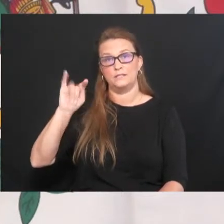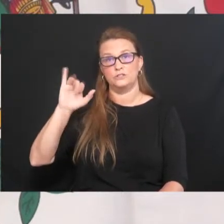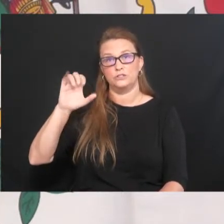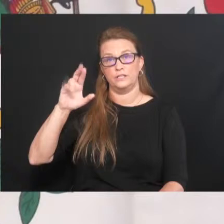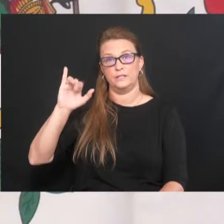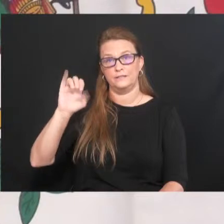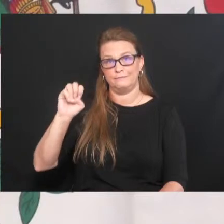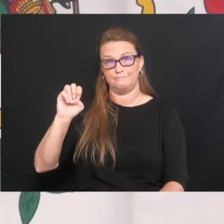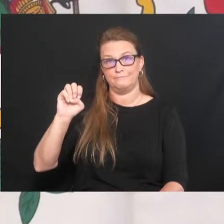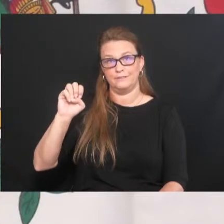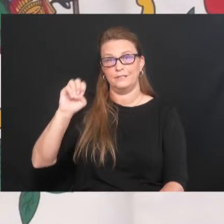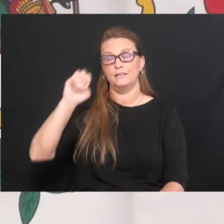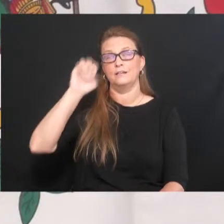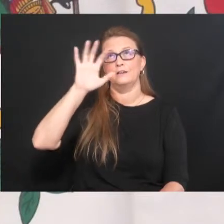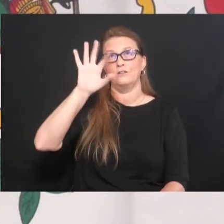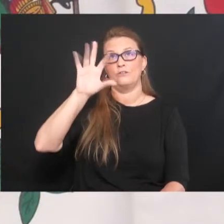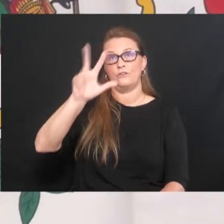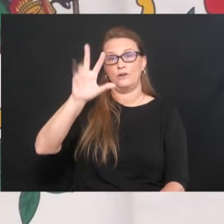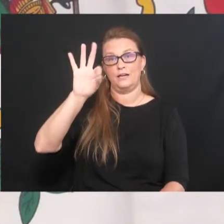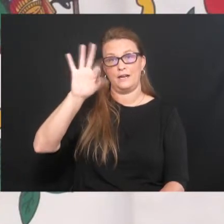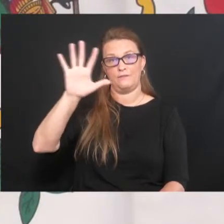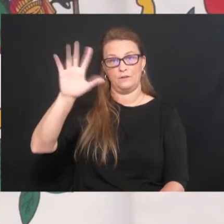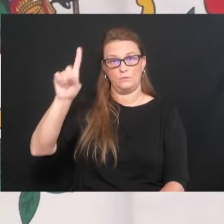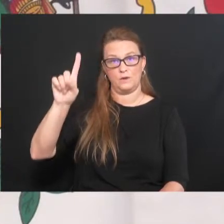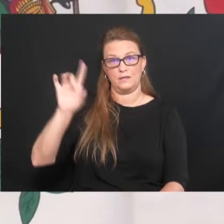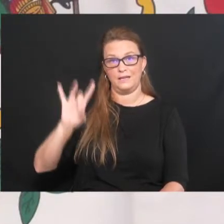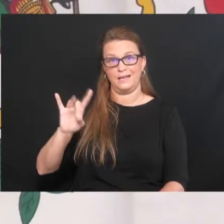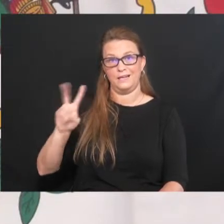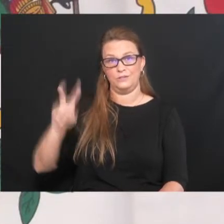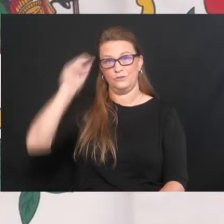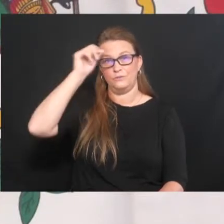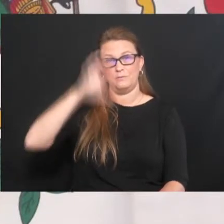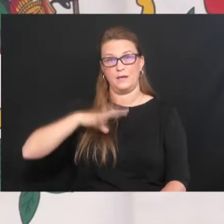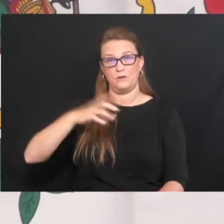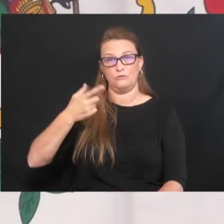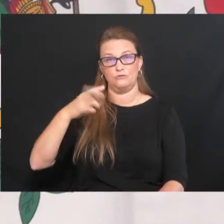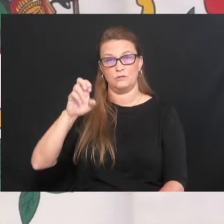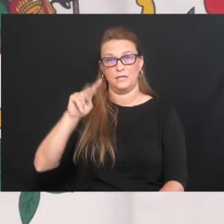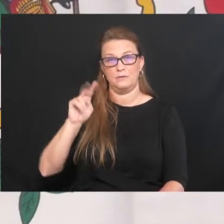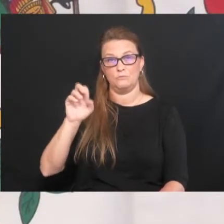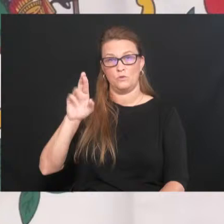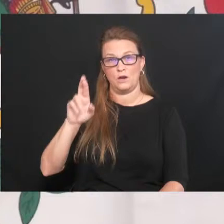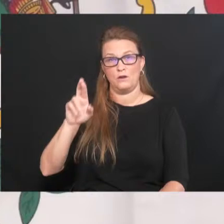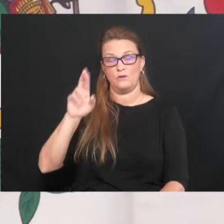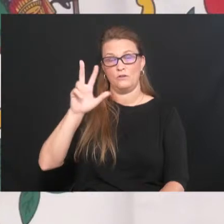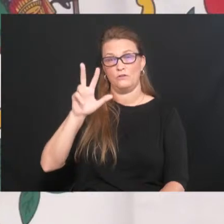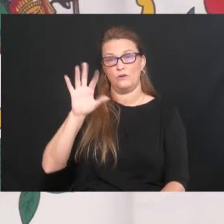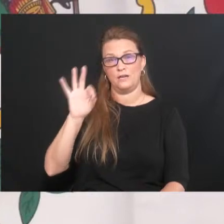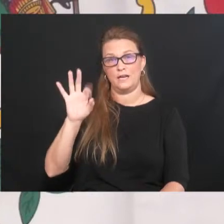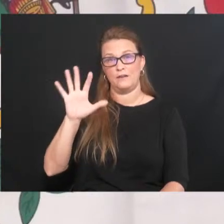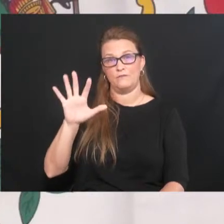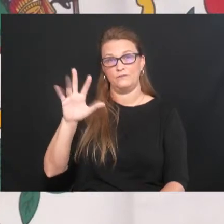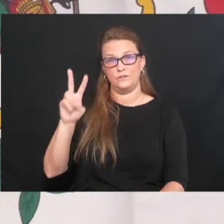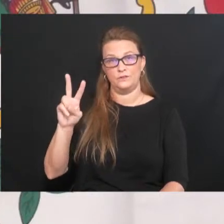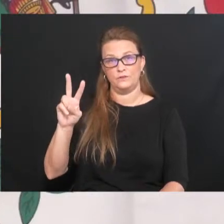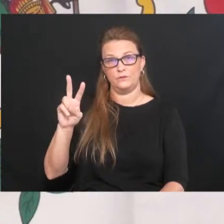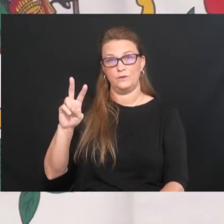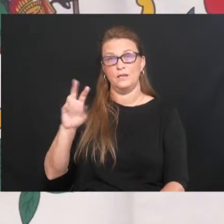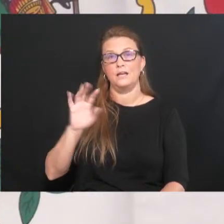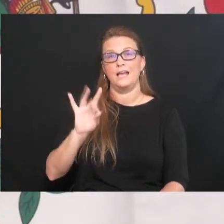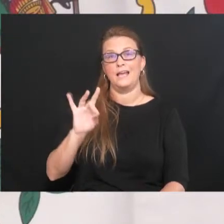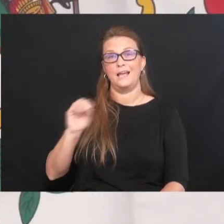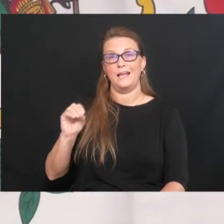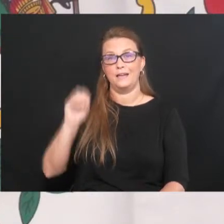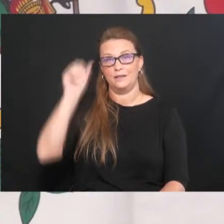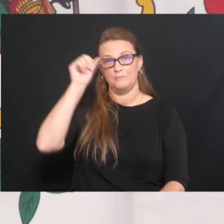The 3,951st death is an 82-year-old male from Greenbrier County. The 3,952nd death is an